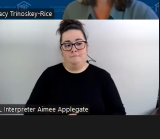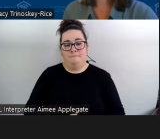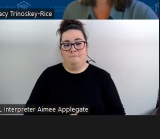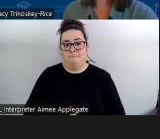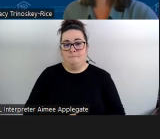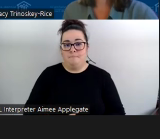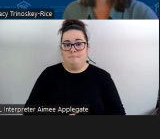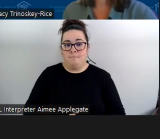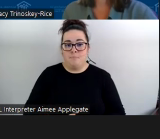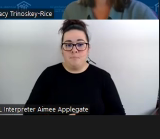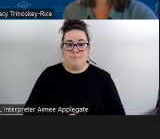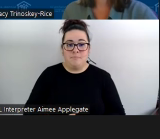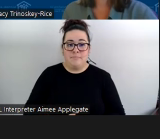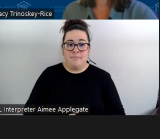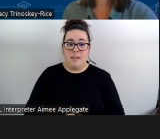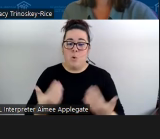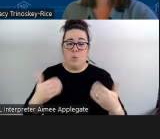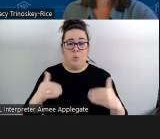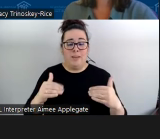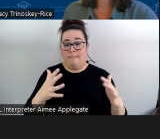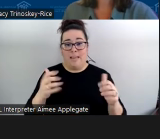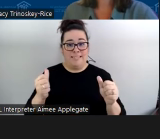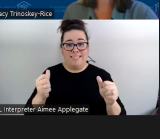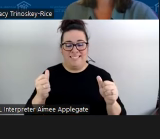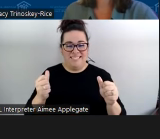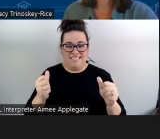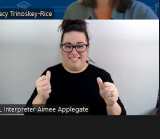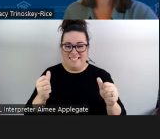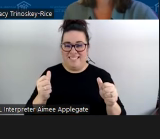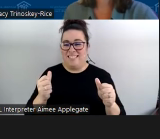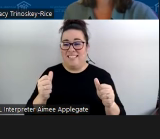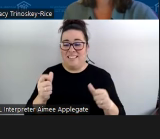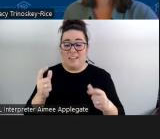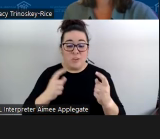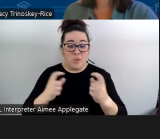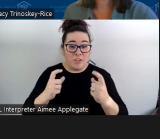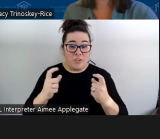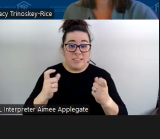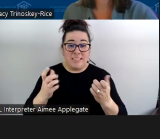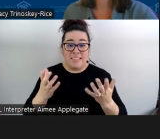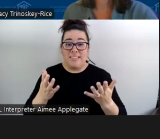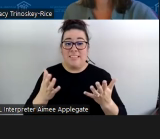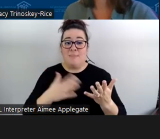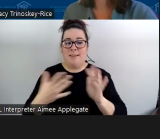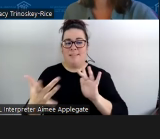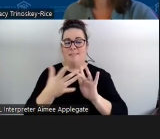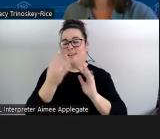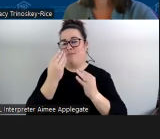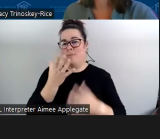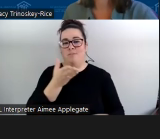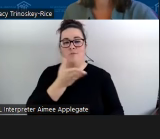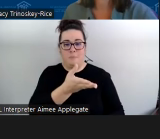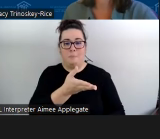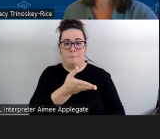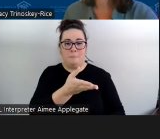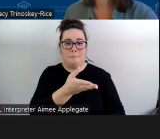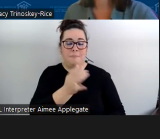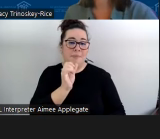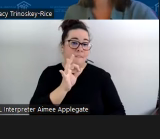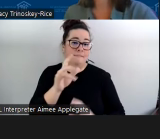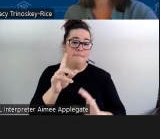So that was a whirlwind, but I'll pause for questions, and my contact information is right here. If you want